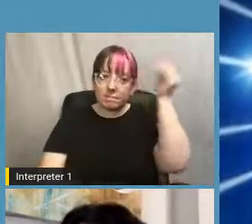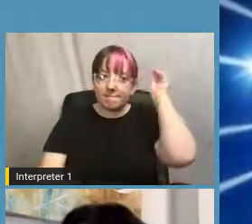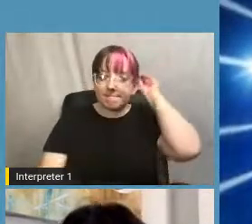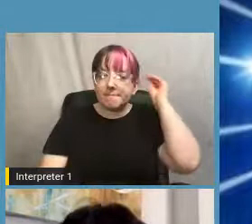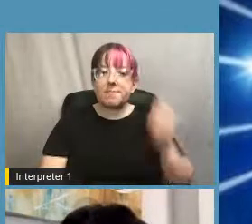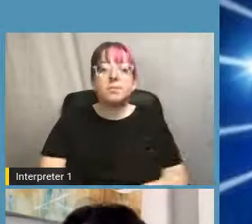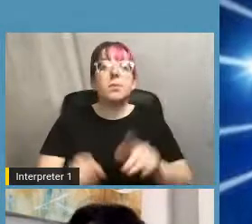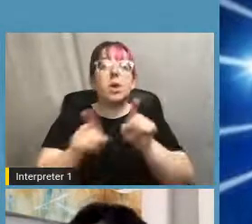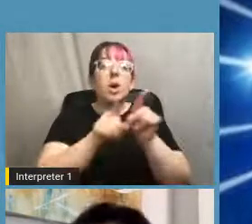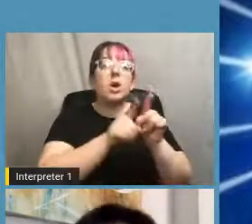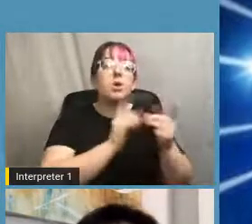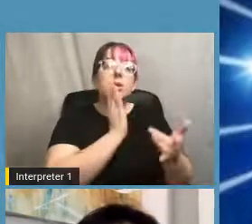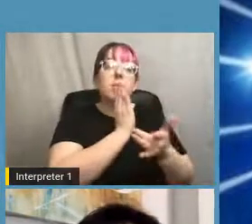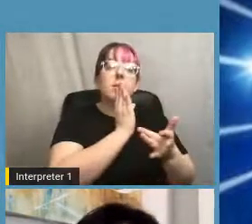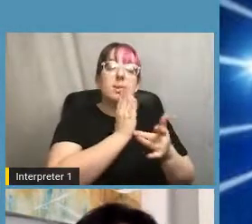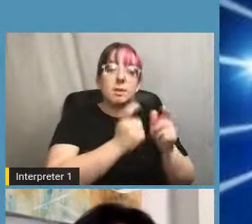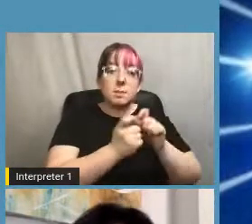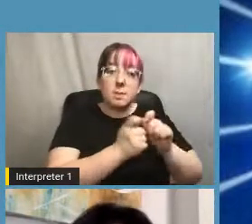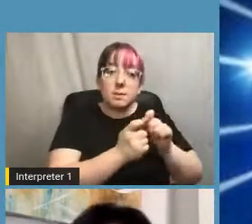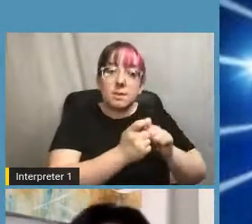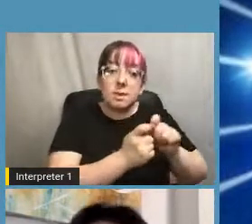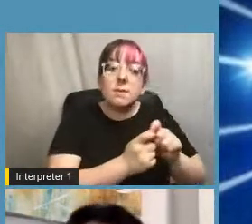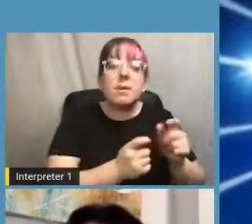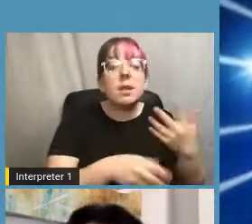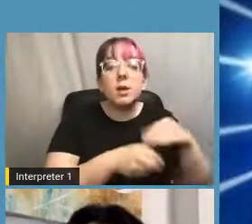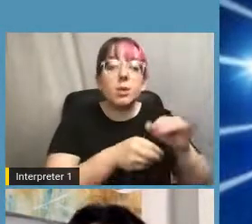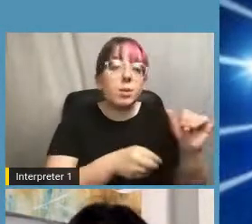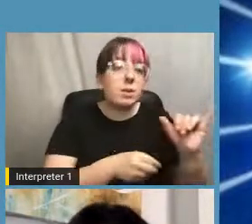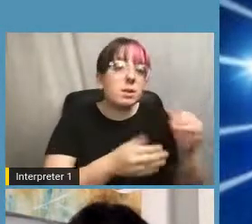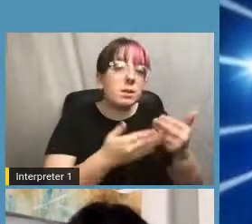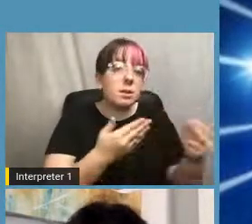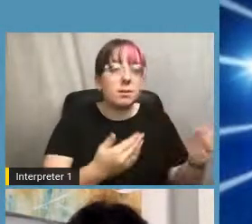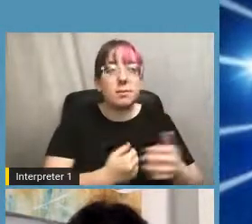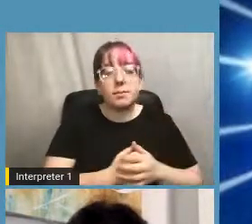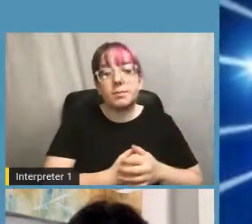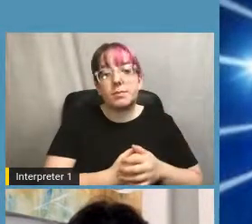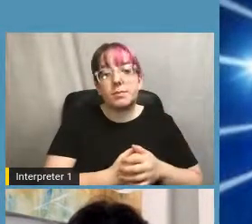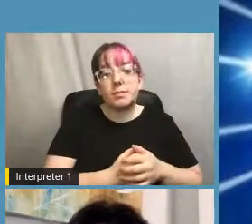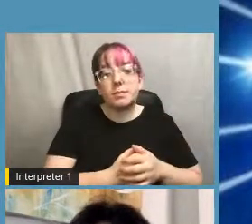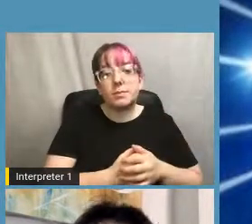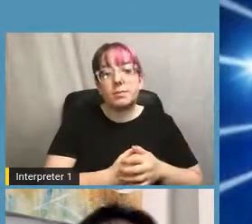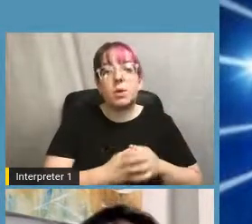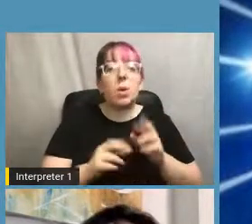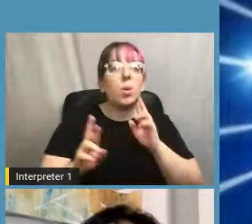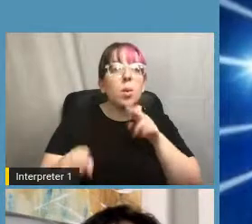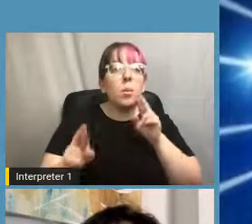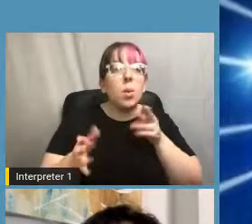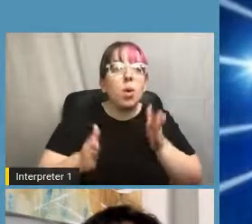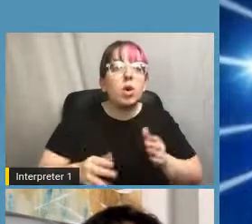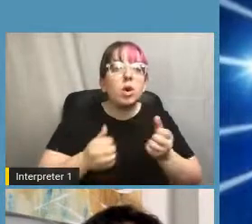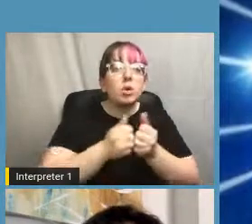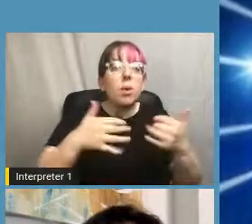site specificity includes things like the Reporters Without Borders